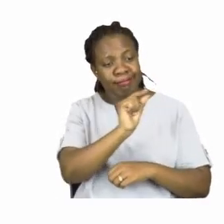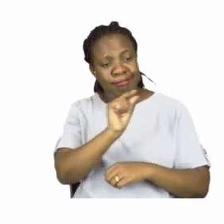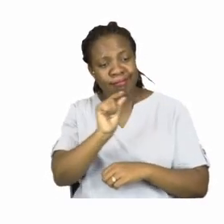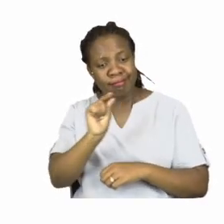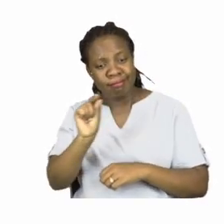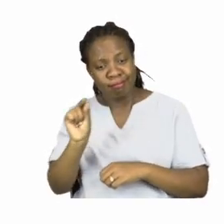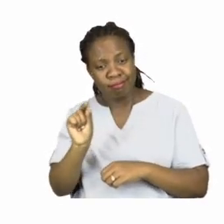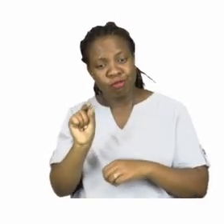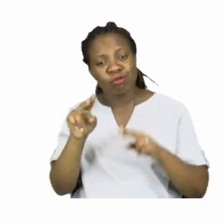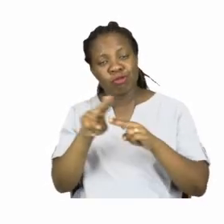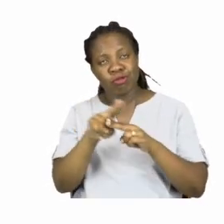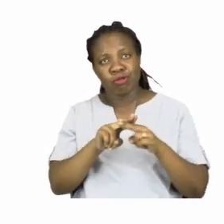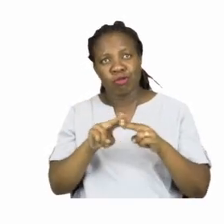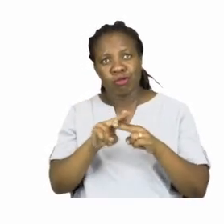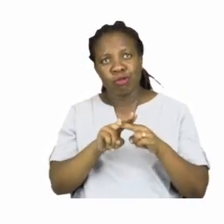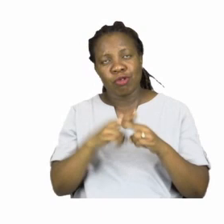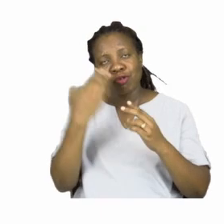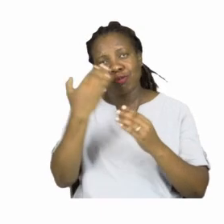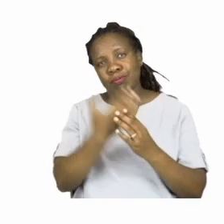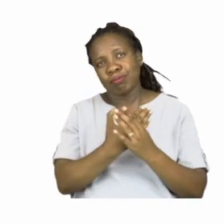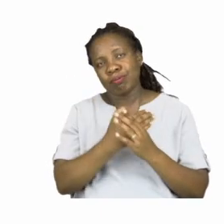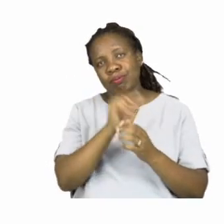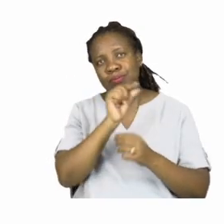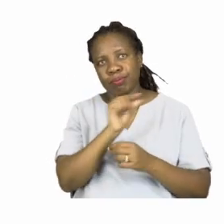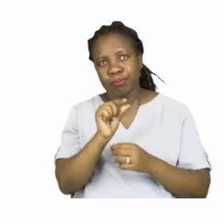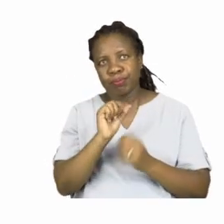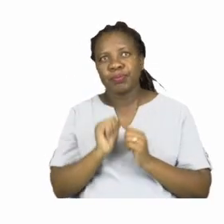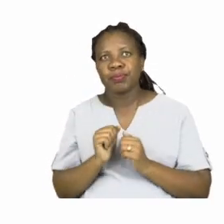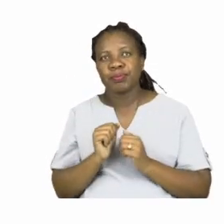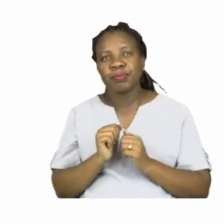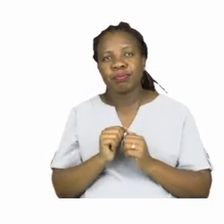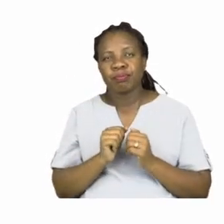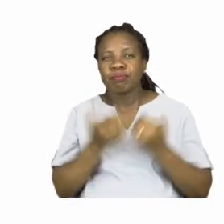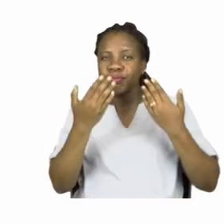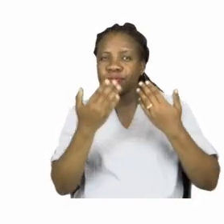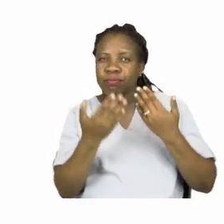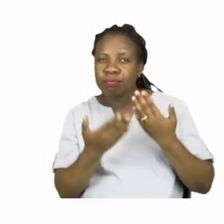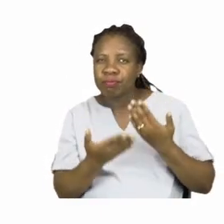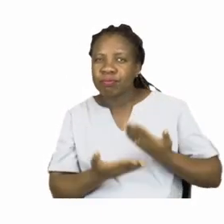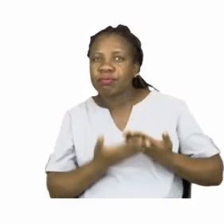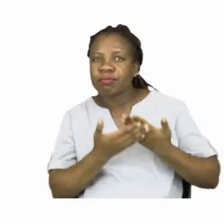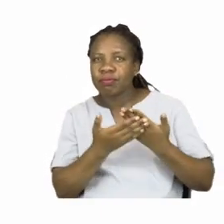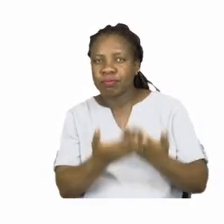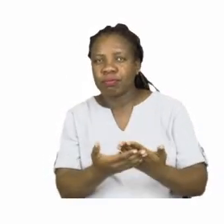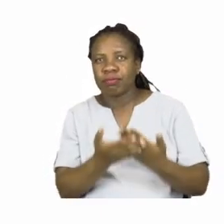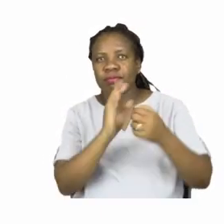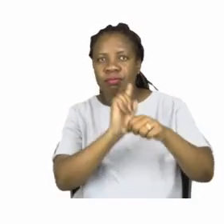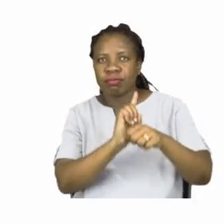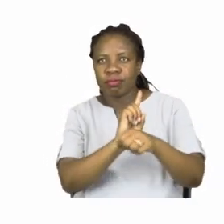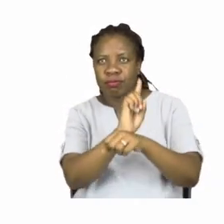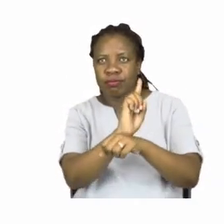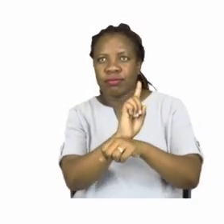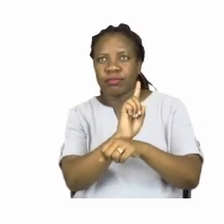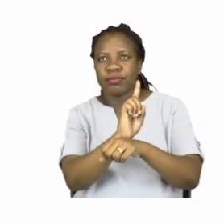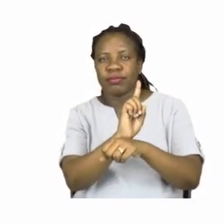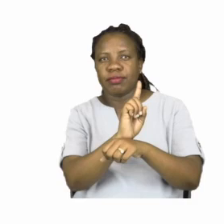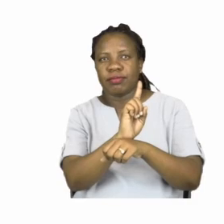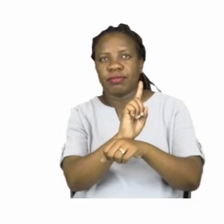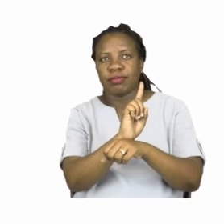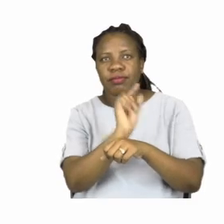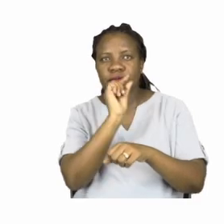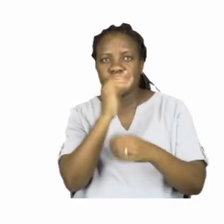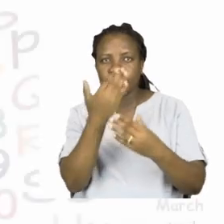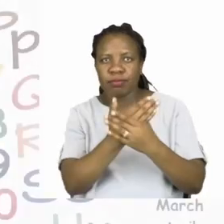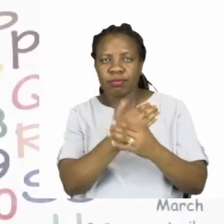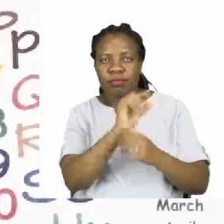our word. We are going to do the first one together, and then the rest I'm sure you can do by yourselves. Let's take a look